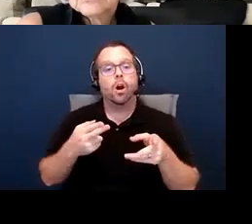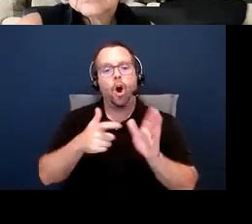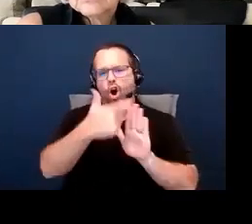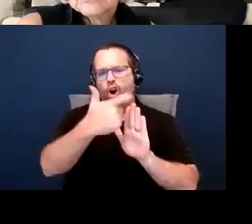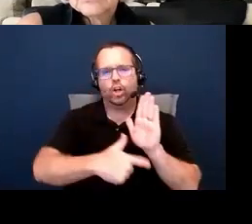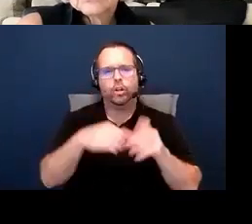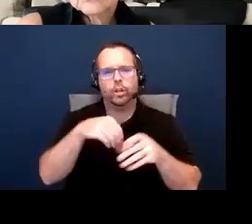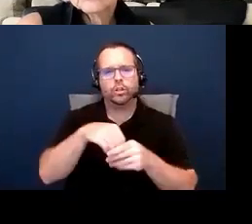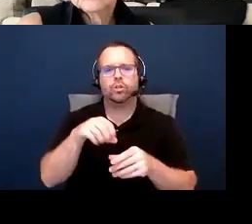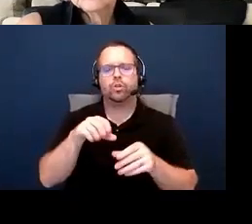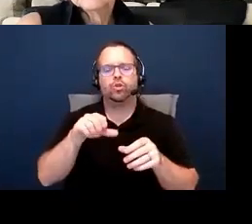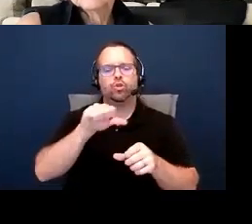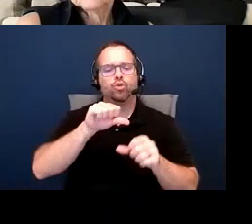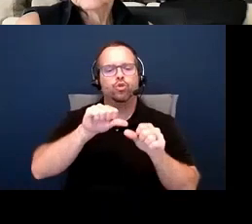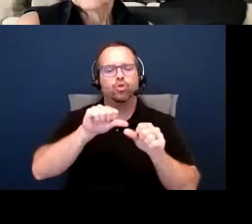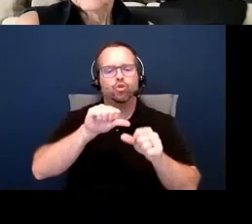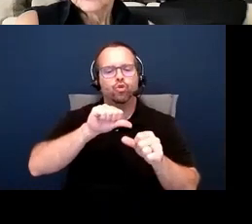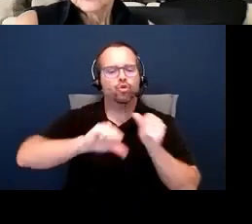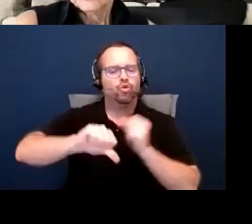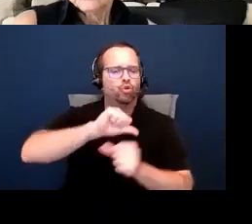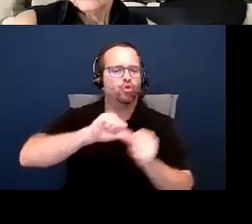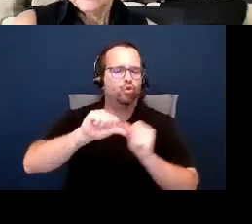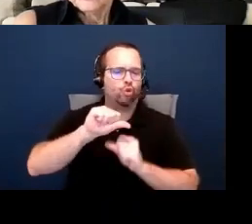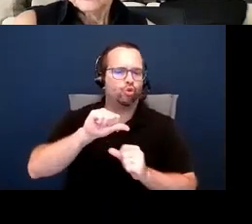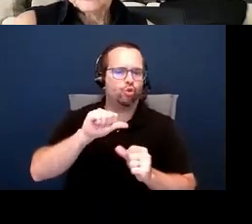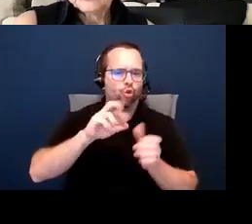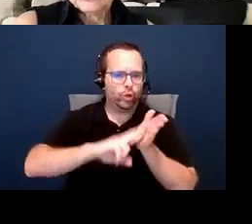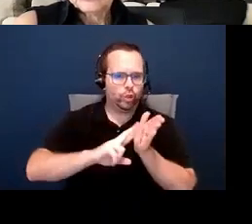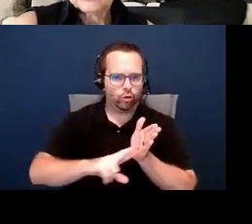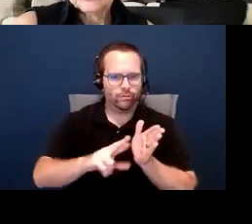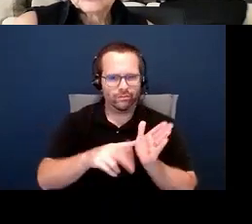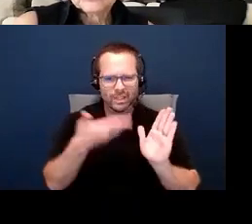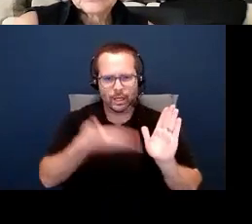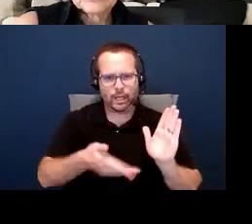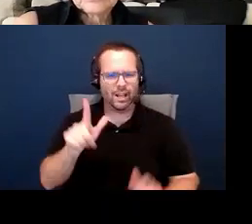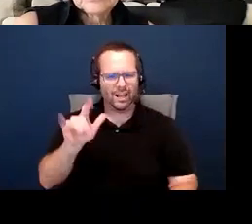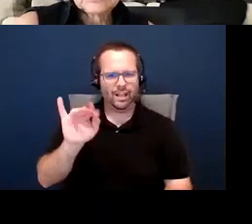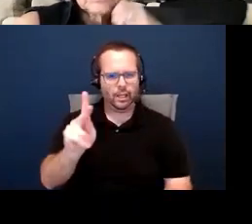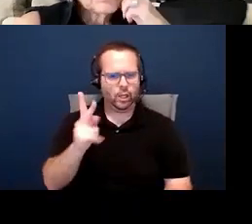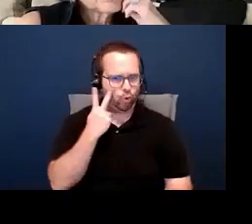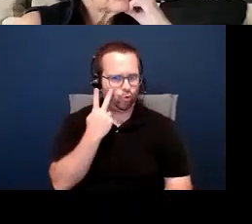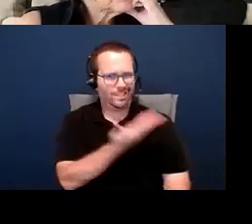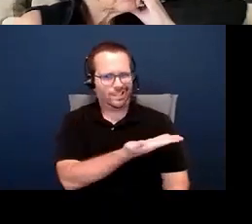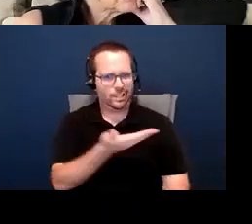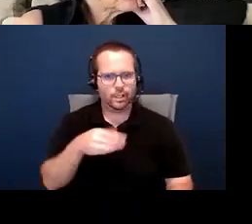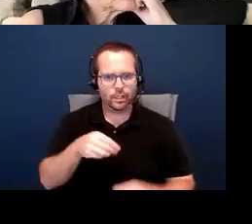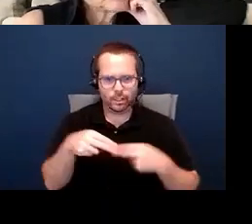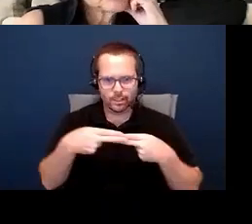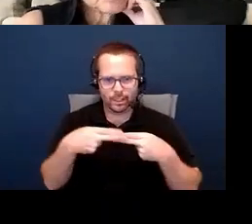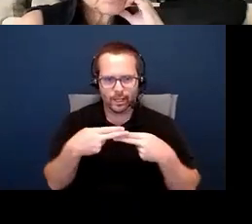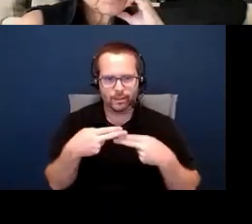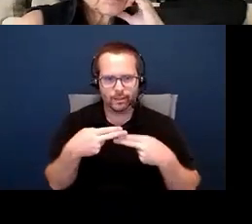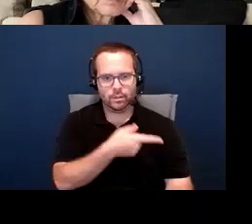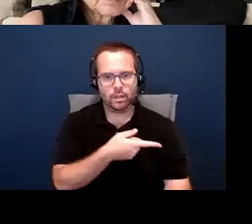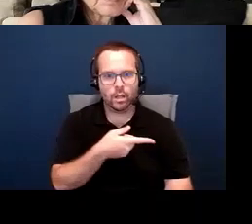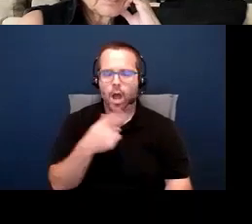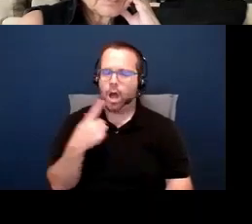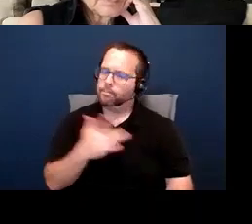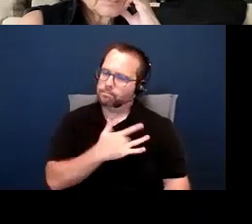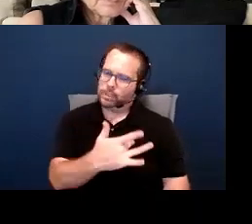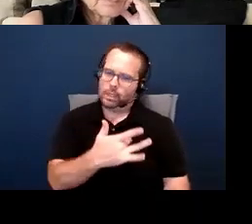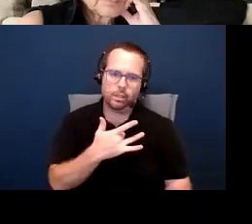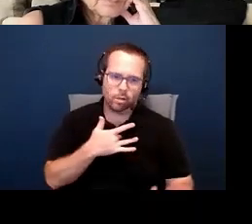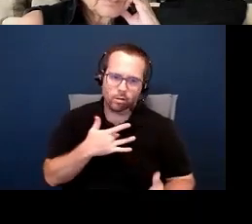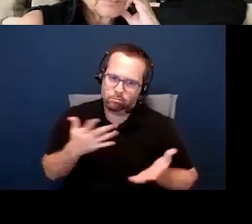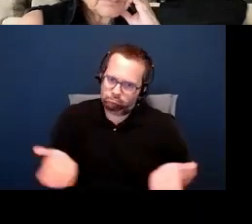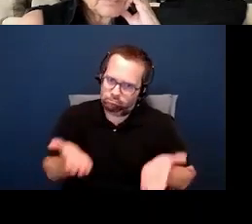Research Council on the art of writing proposals, and there's a link to that here on the slide. I always refer people to that. It really